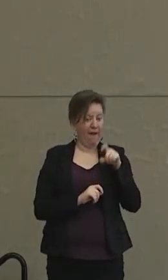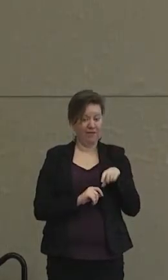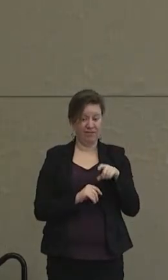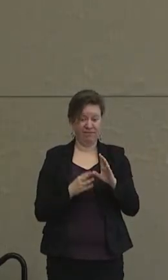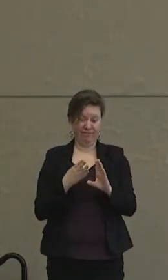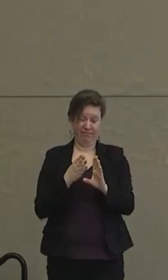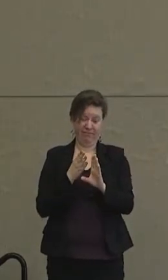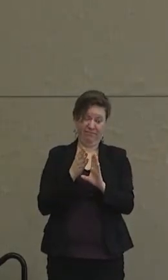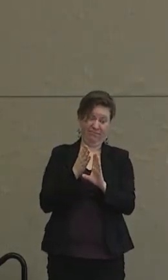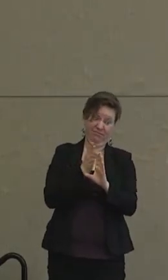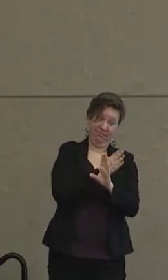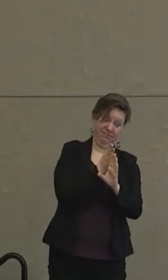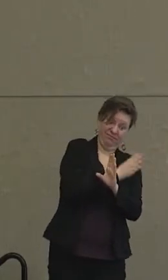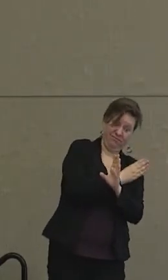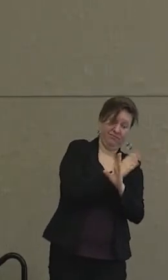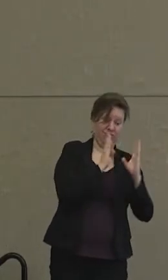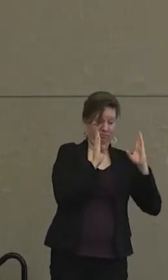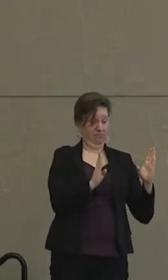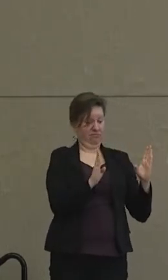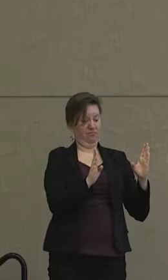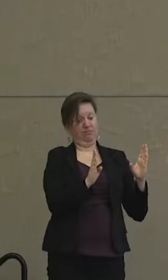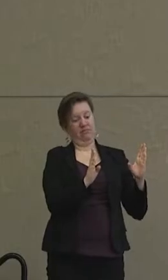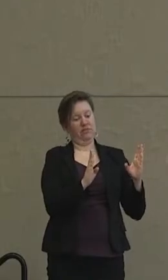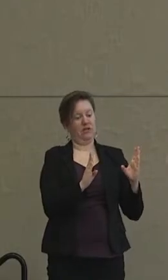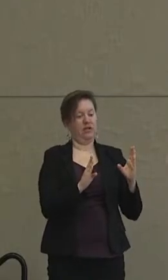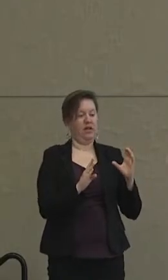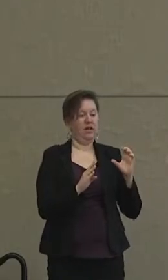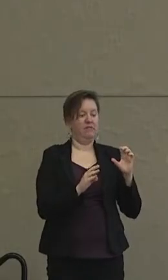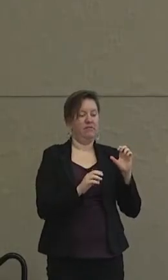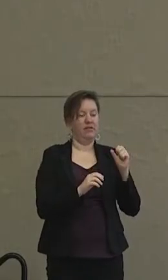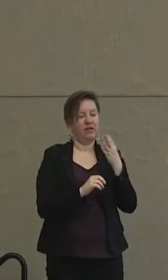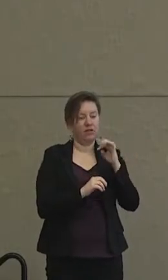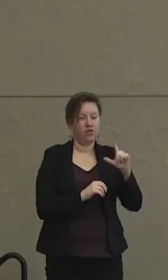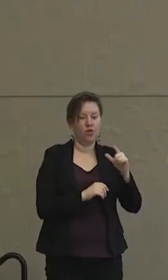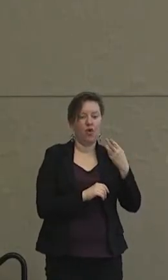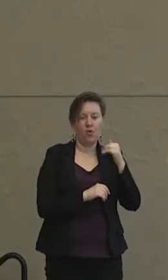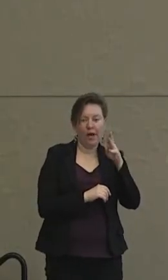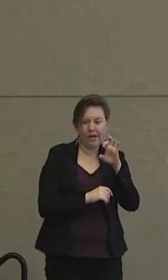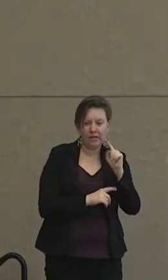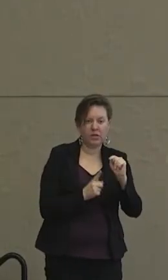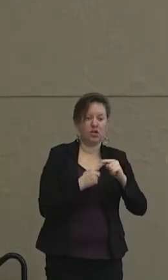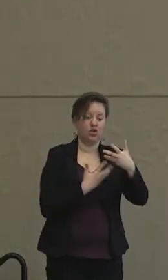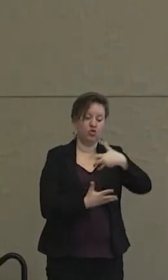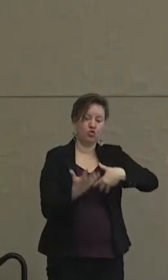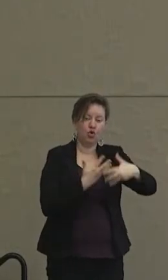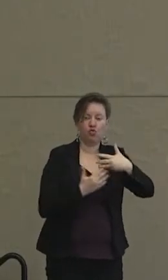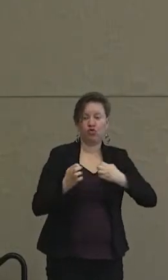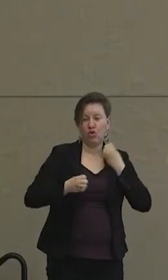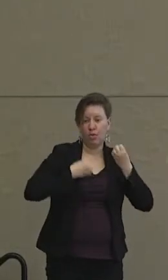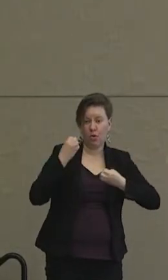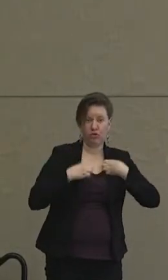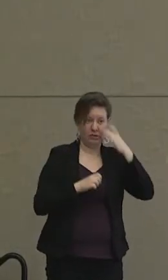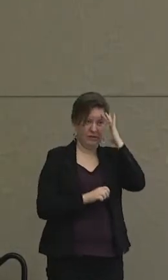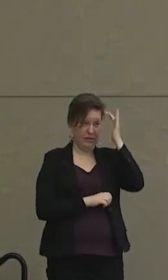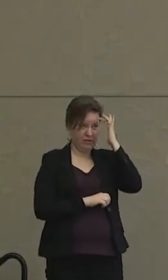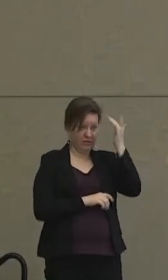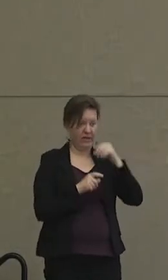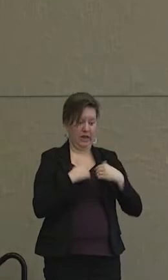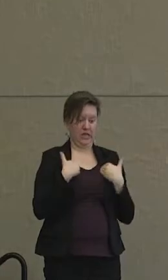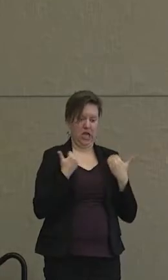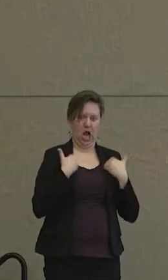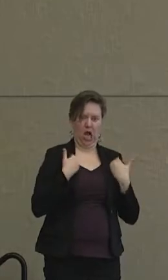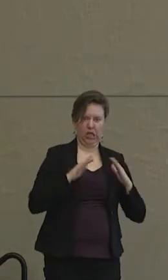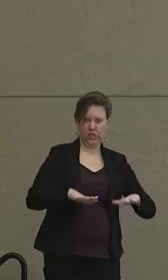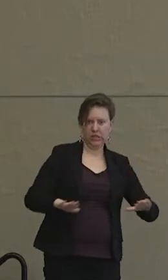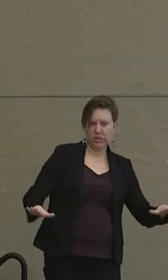move, moved earlier and looked at sexual harassment and social emotional intelligence in our young people.